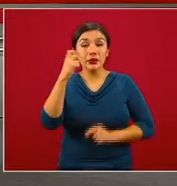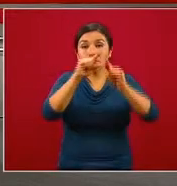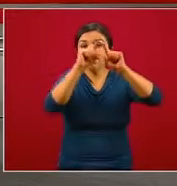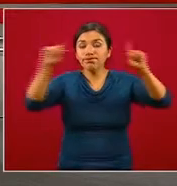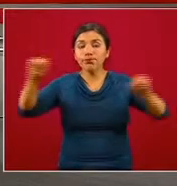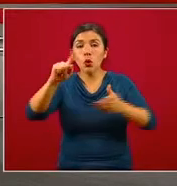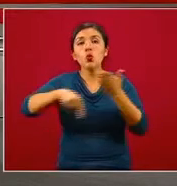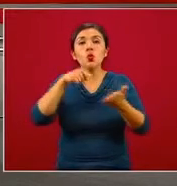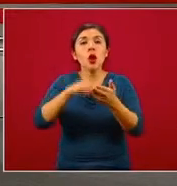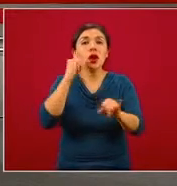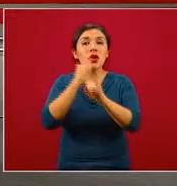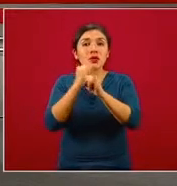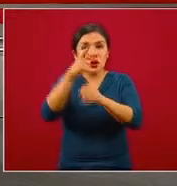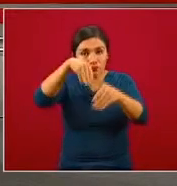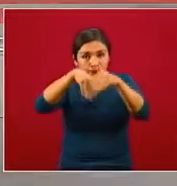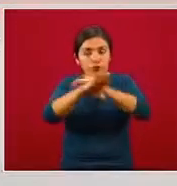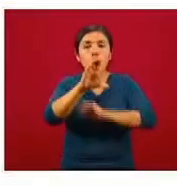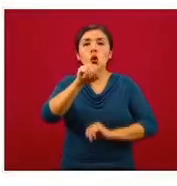This